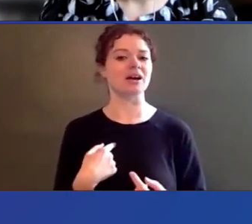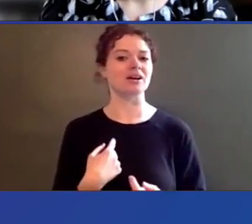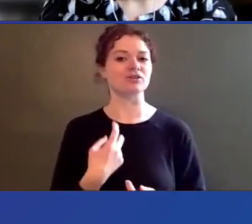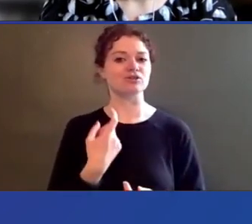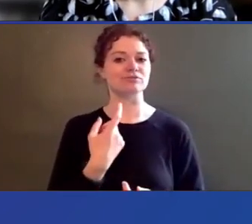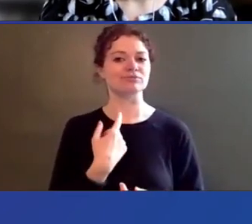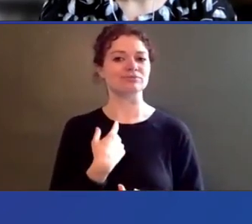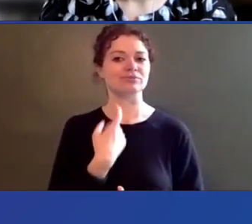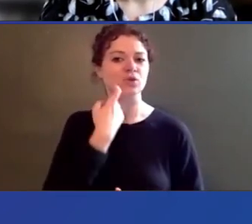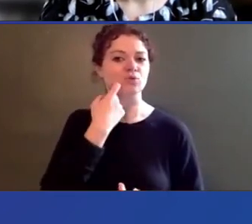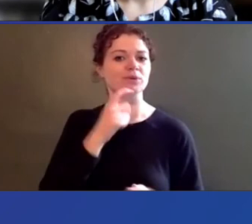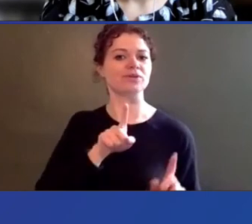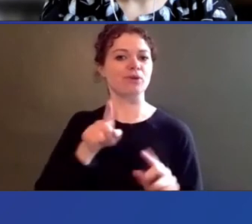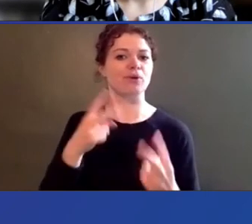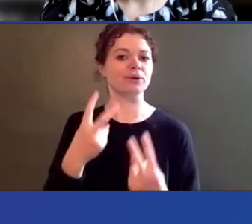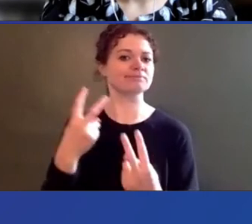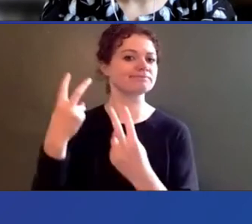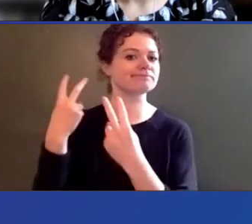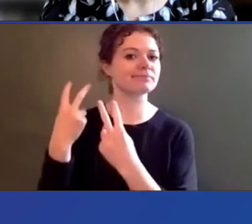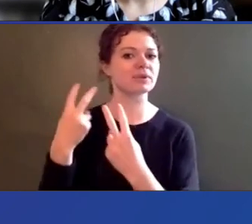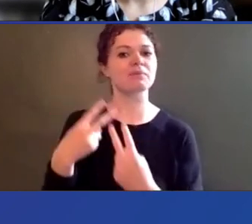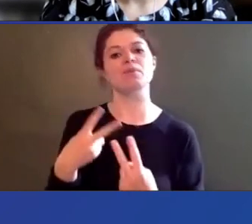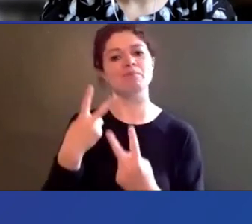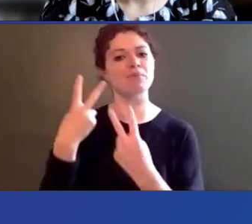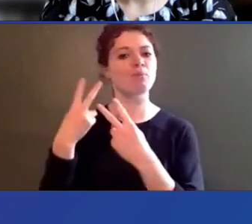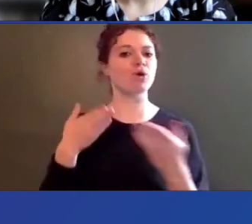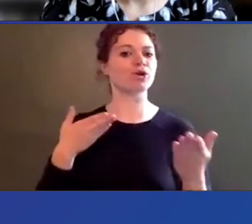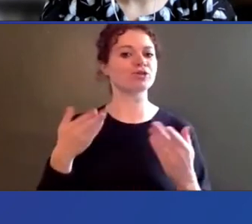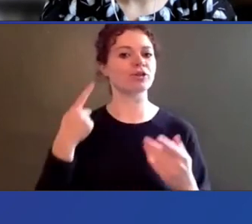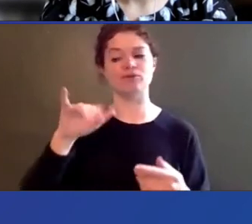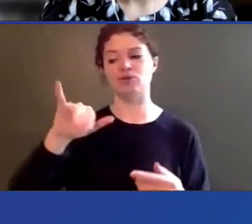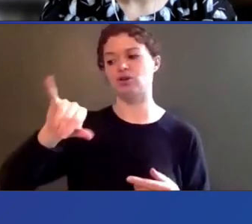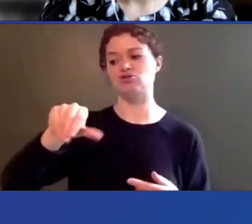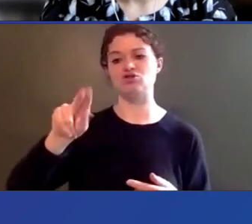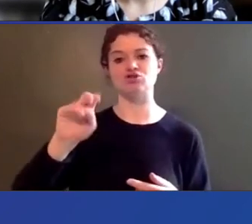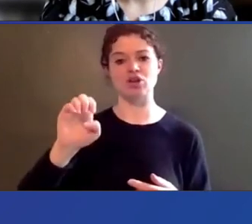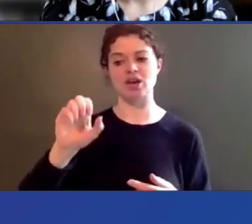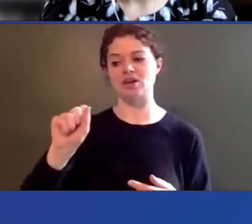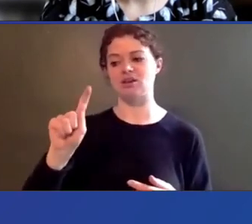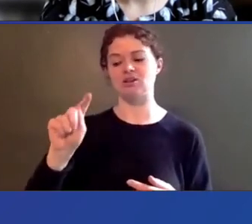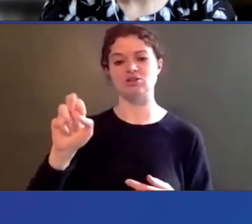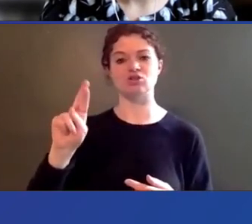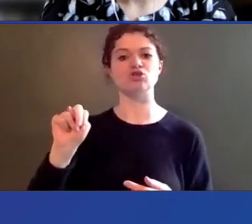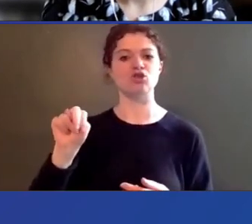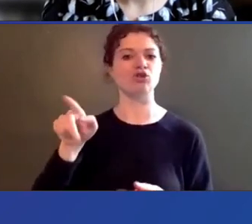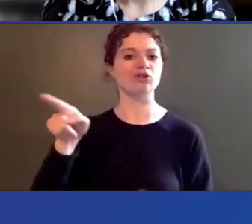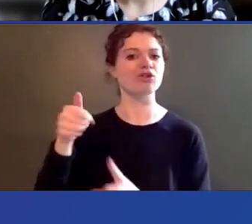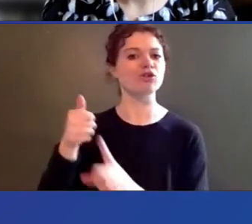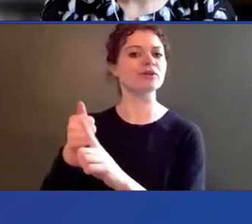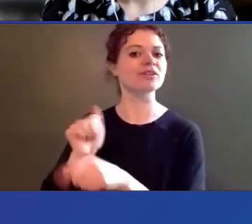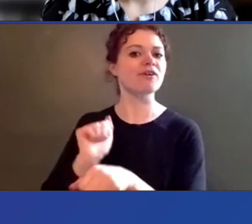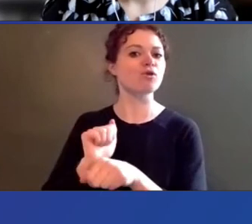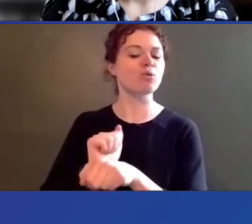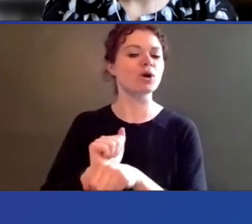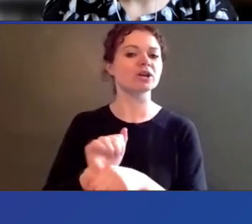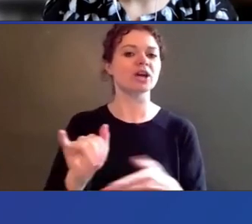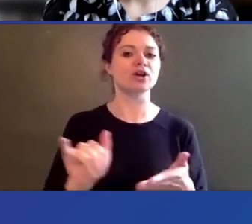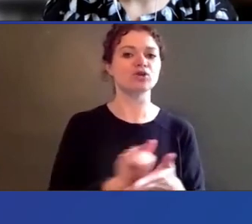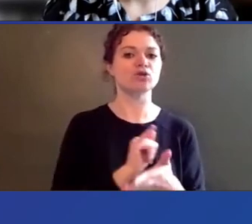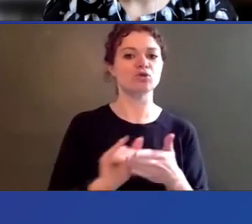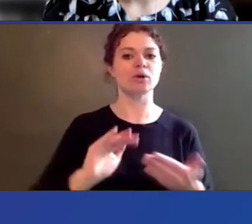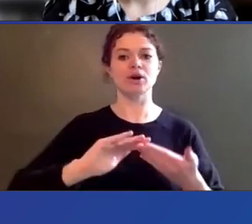for a woman, Jane Stern, who used to be at New York Community Trust. She was the one who first founded